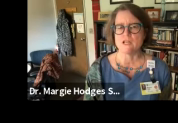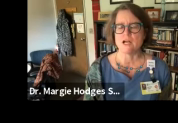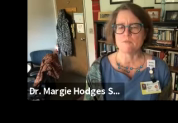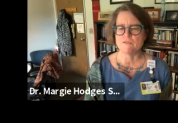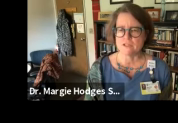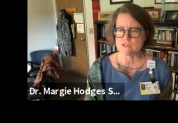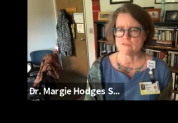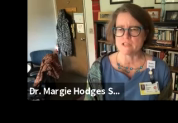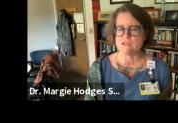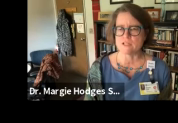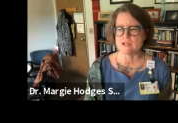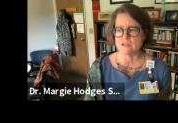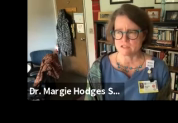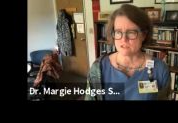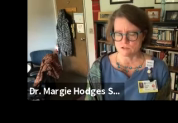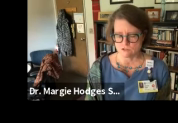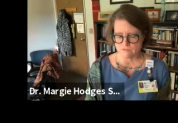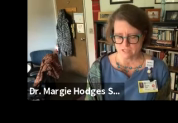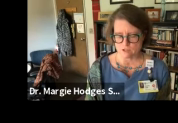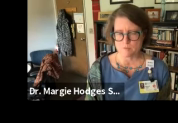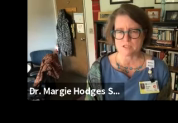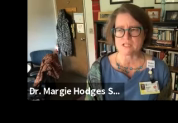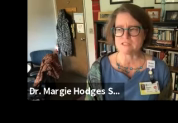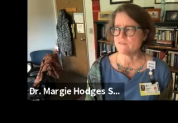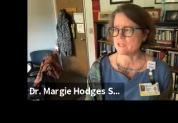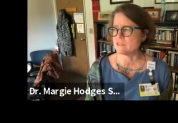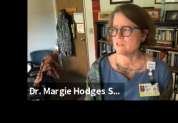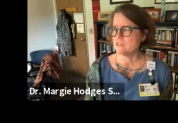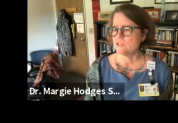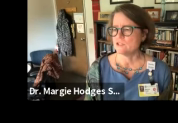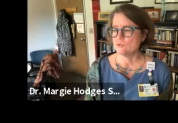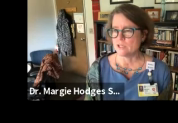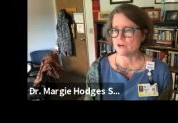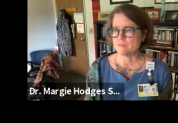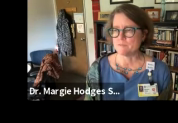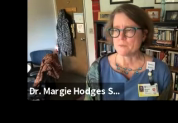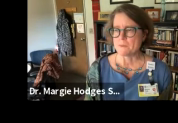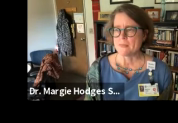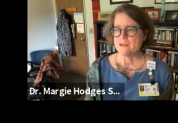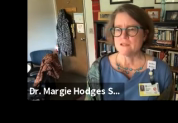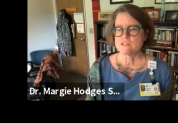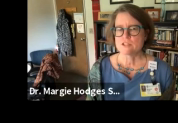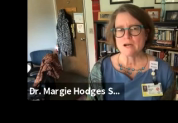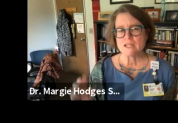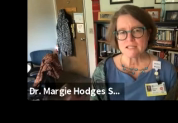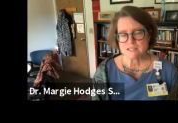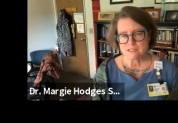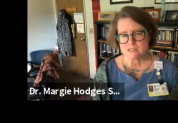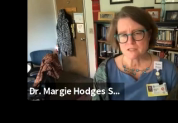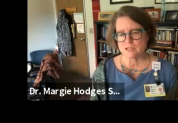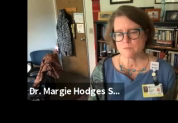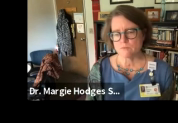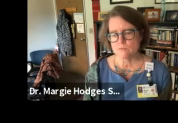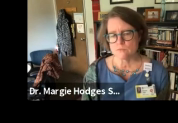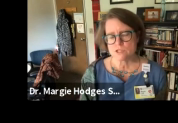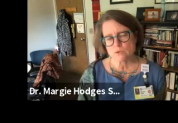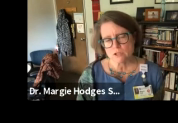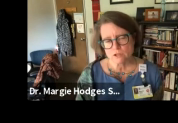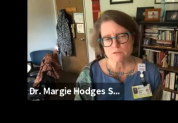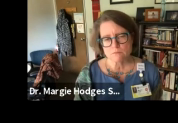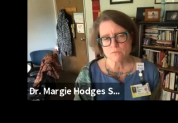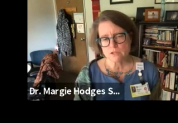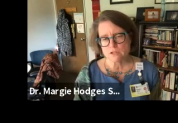values, our professional values, and our institutional values, because that's in fact who we are. So our lessons,